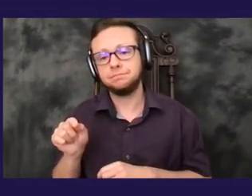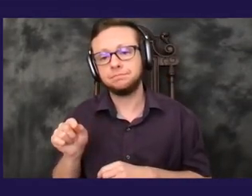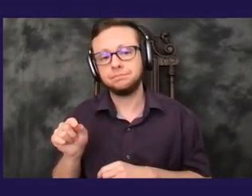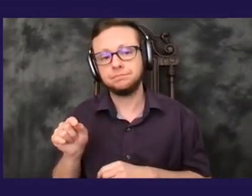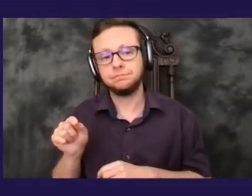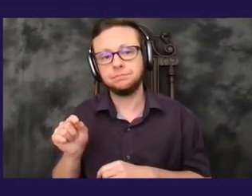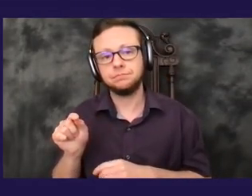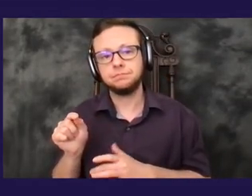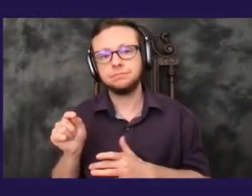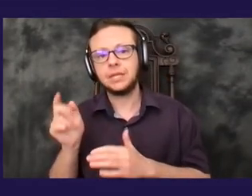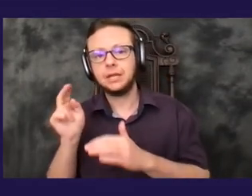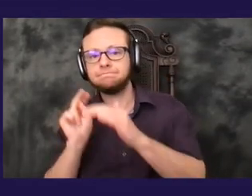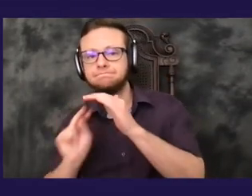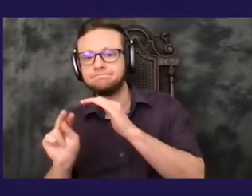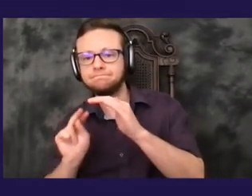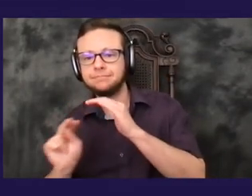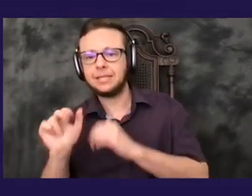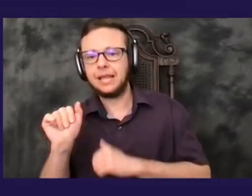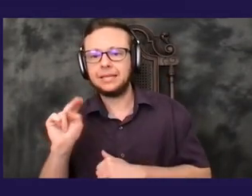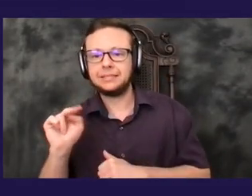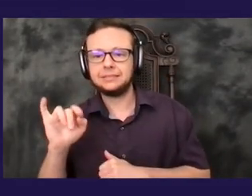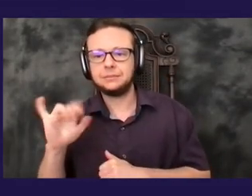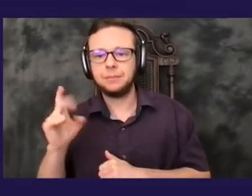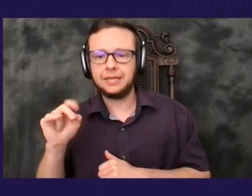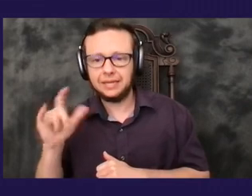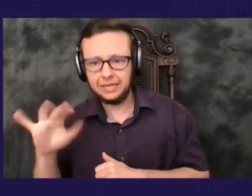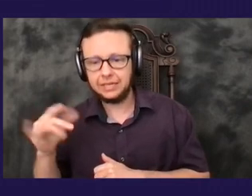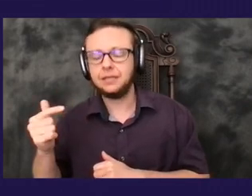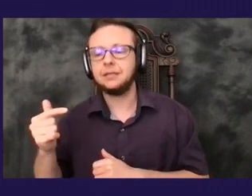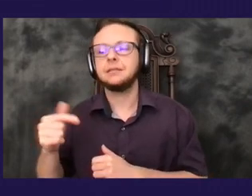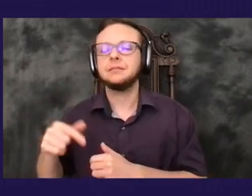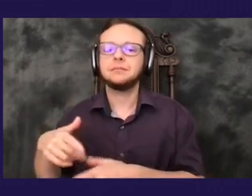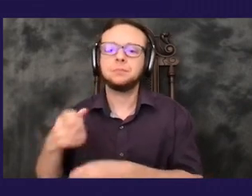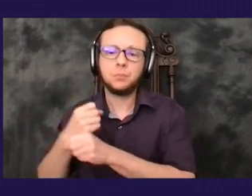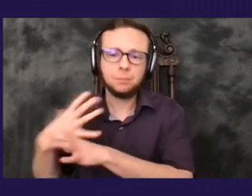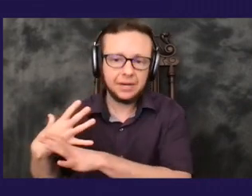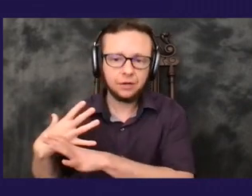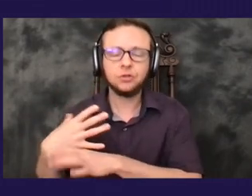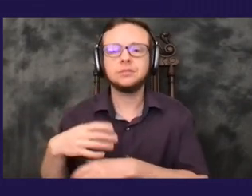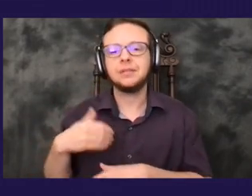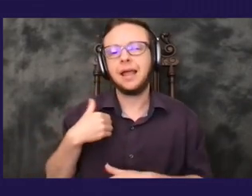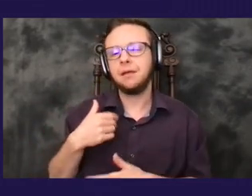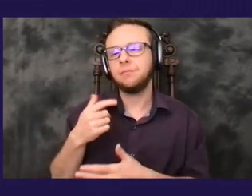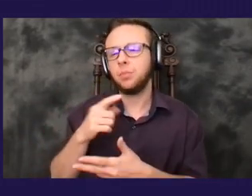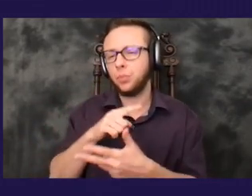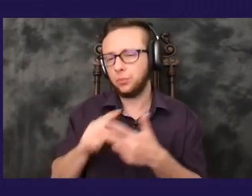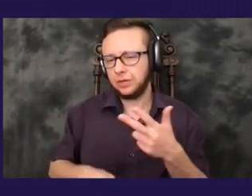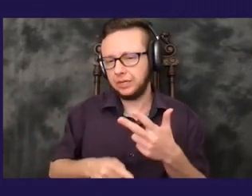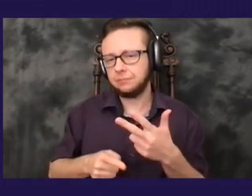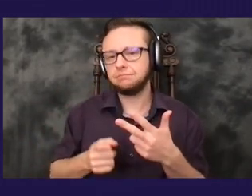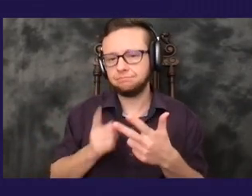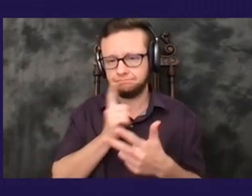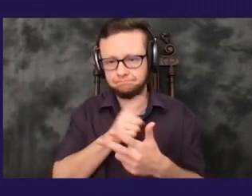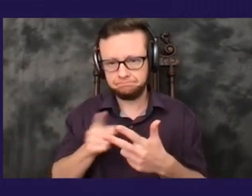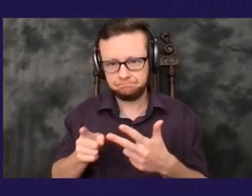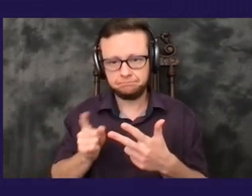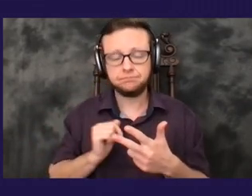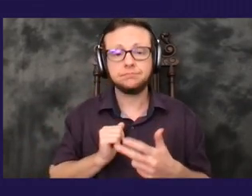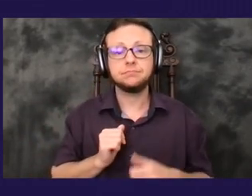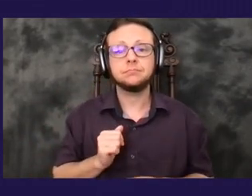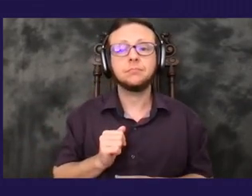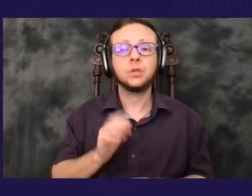anticipatory posture, so preparedness. And I have three main points I'd like to make, and you'll see that they